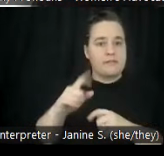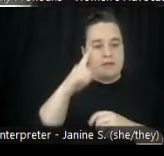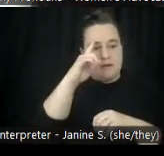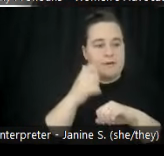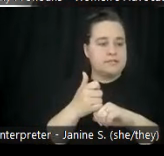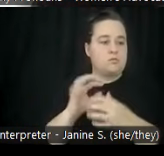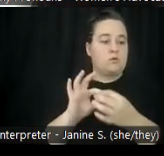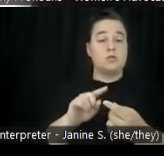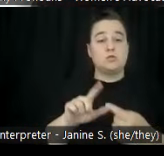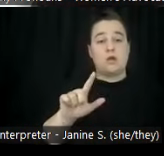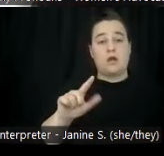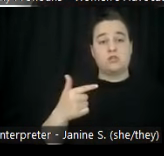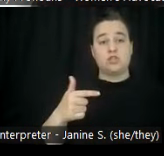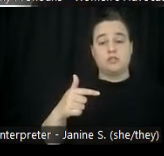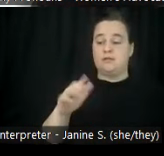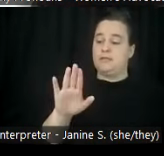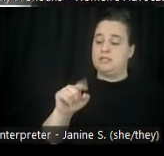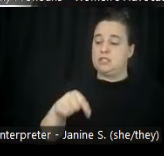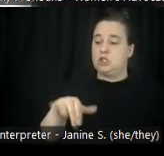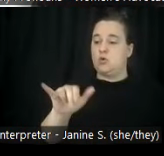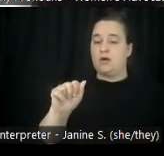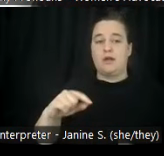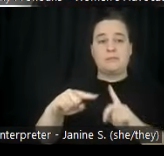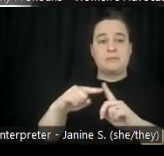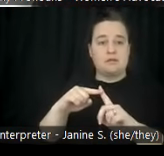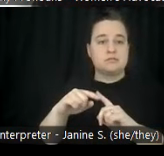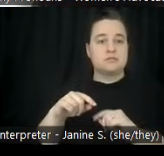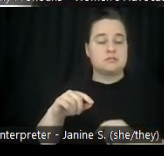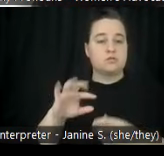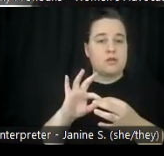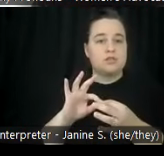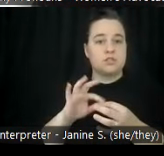relationships. So if you live in a rural or conservative community, etc.